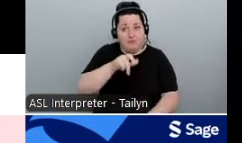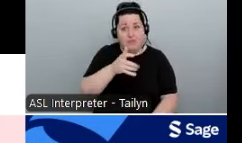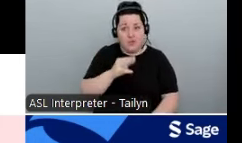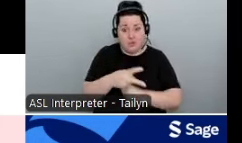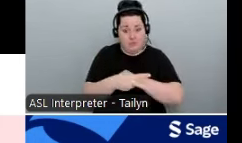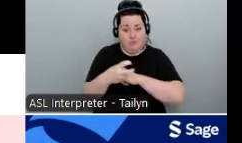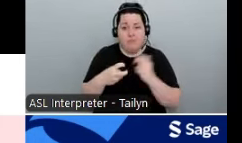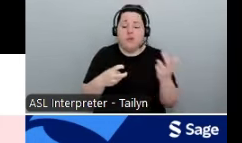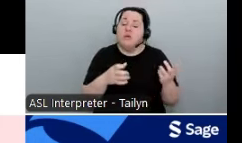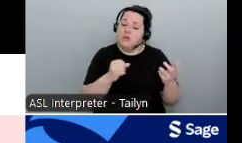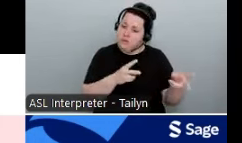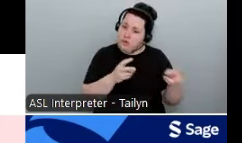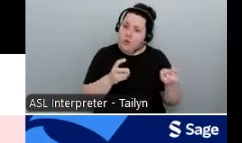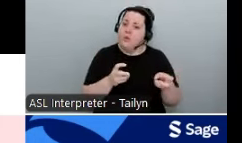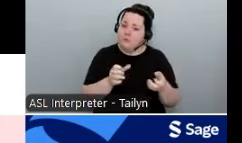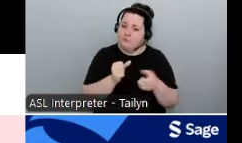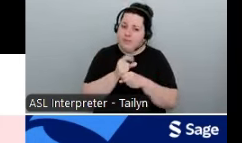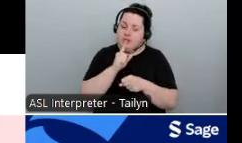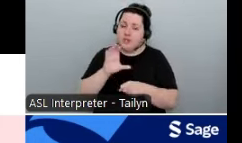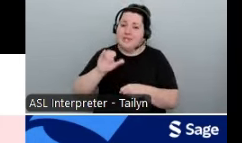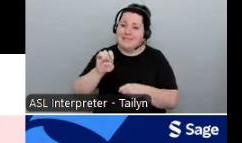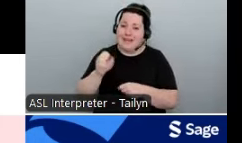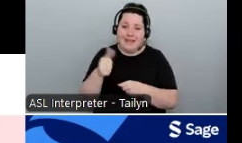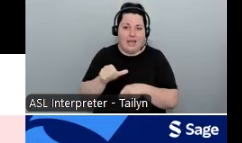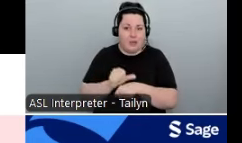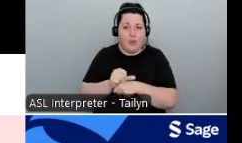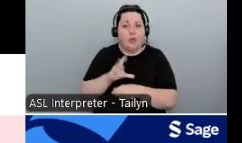appropriately cite any work, including your own.